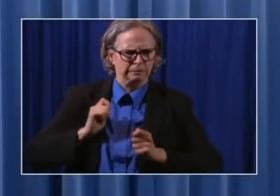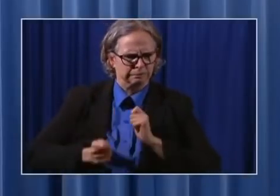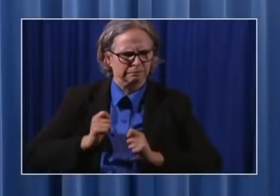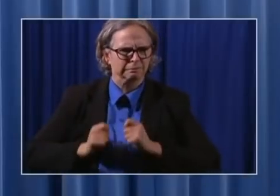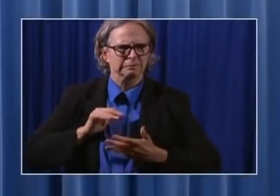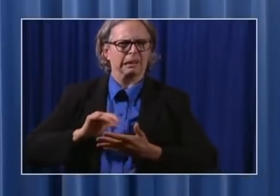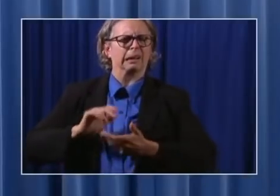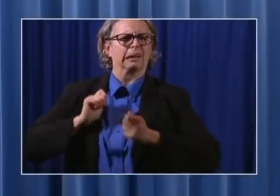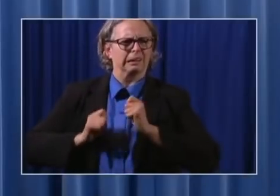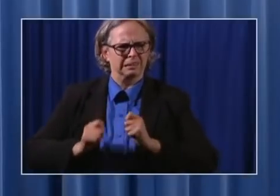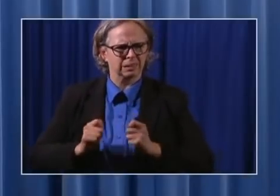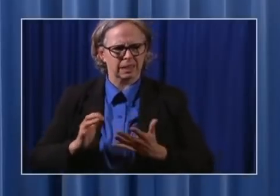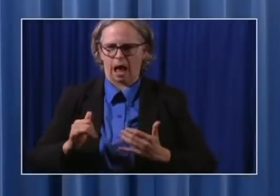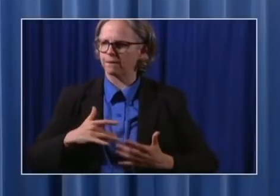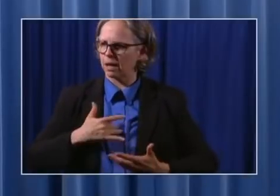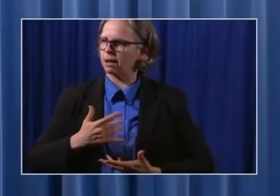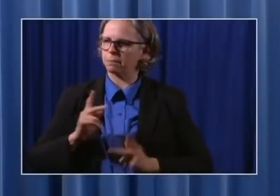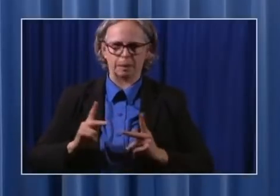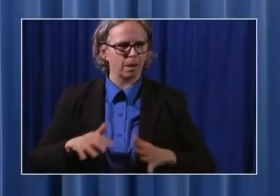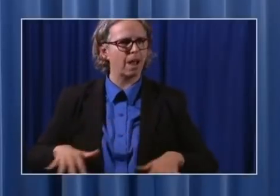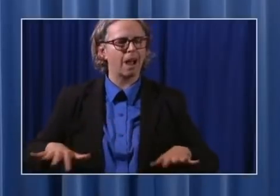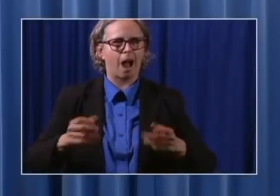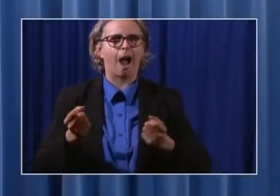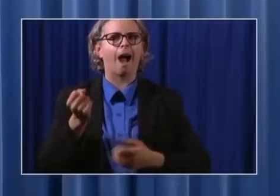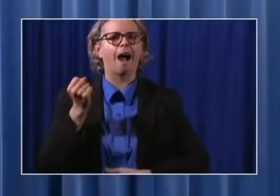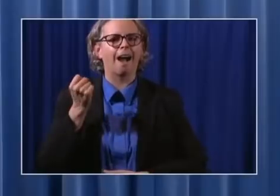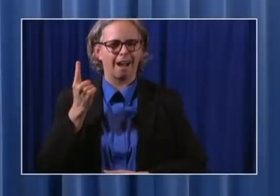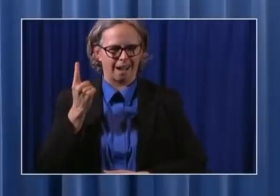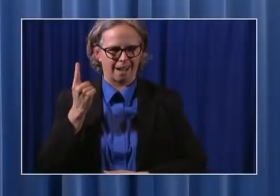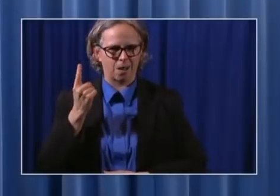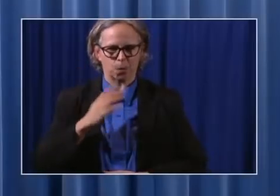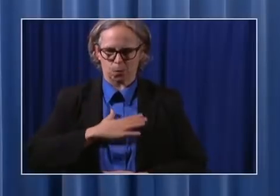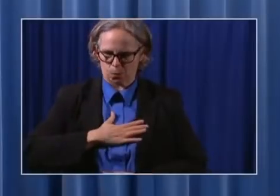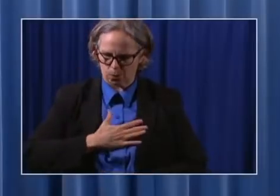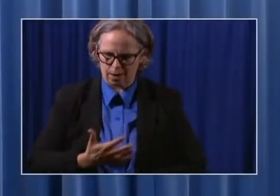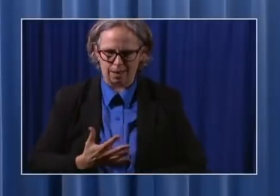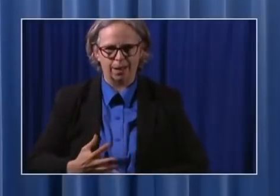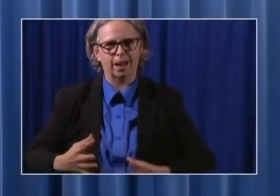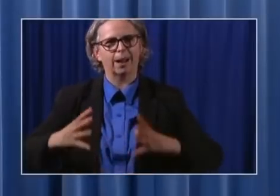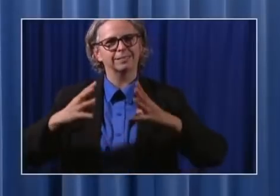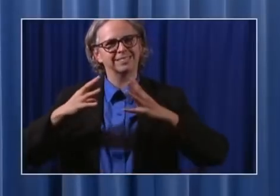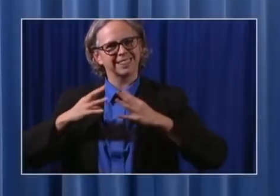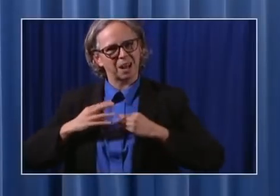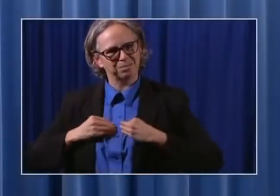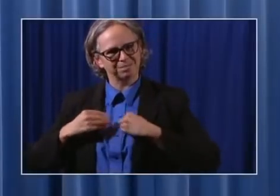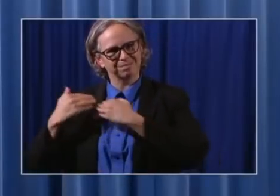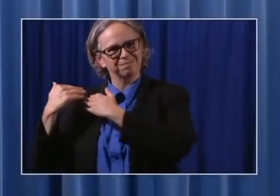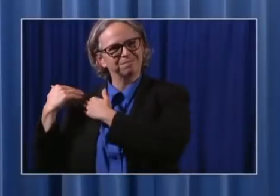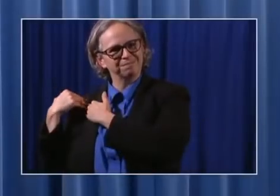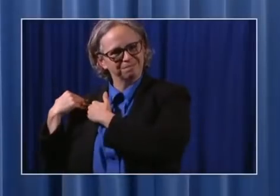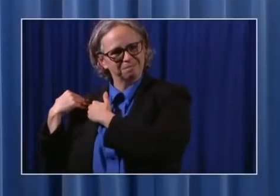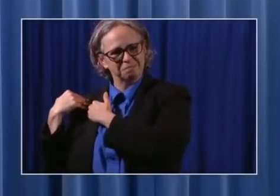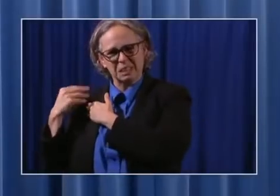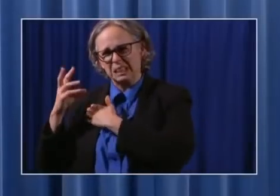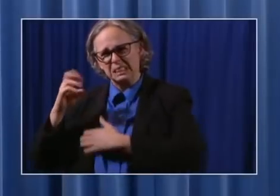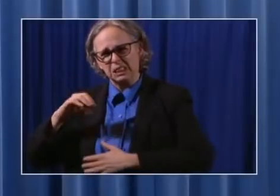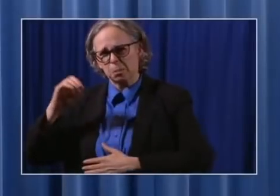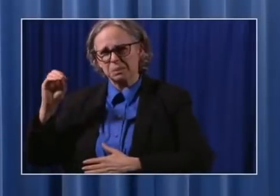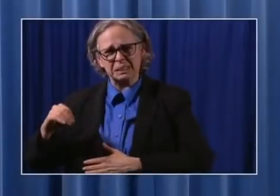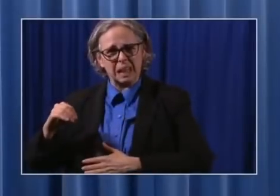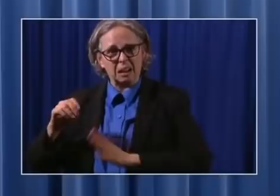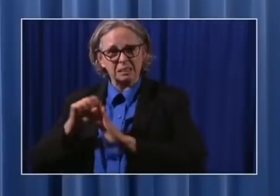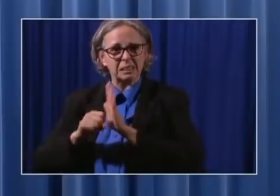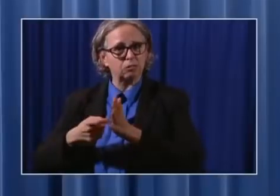this. It is the right thing to do. We've been at 60% of the state. Now it's time to move to 100% of the